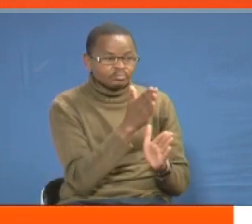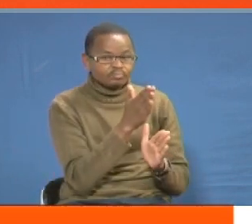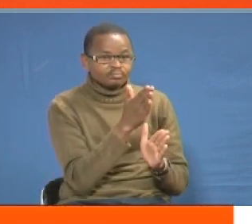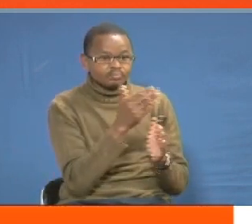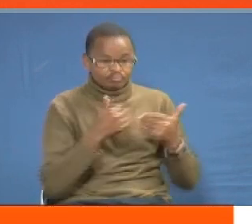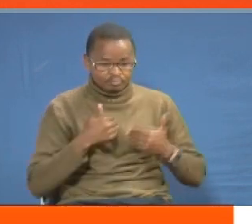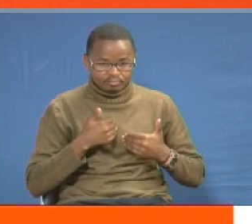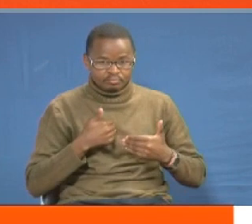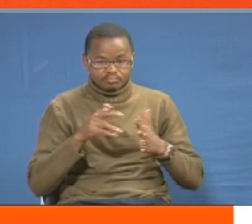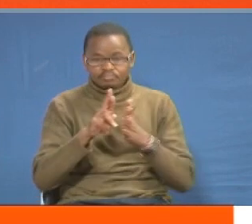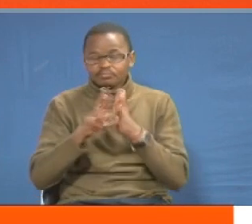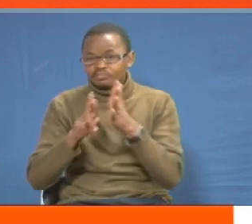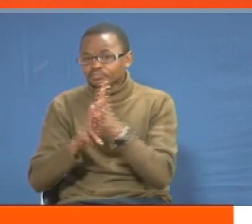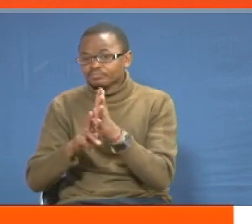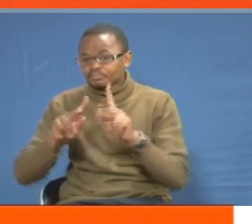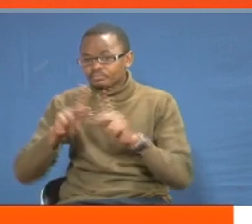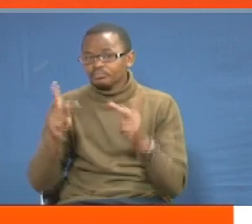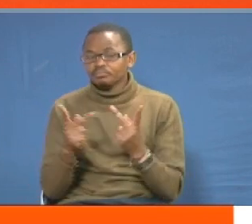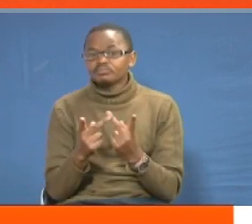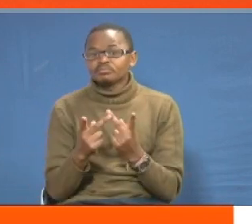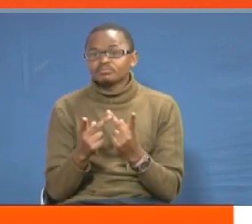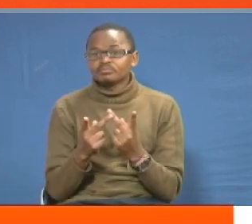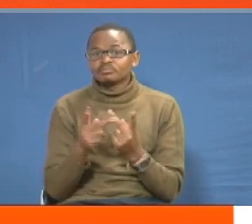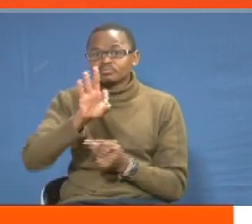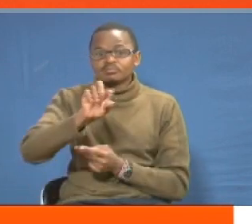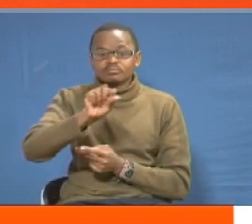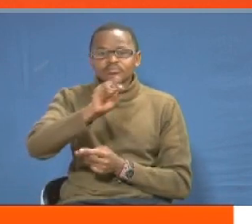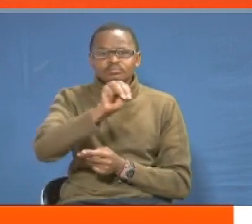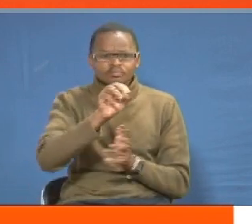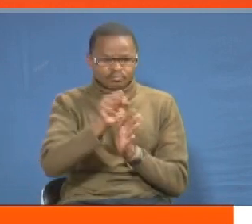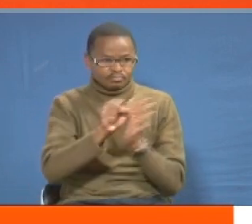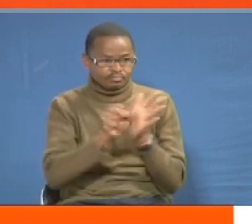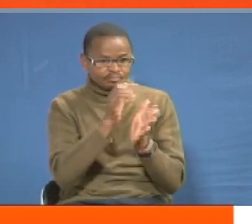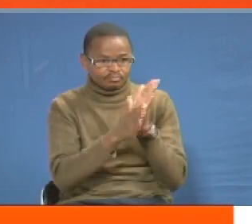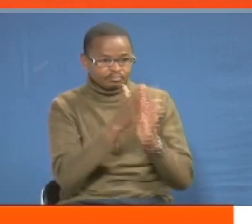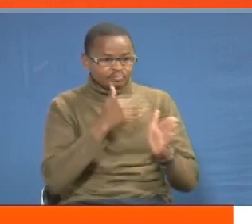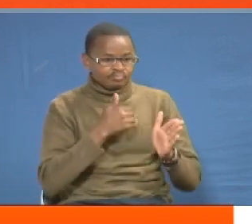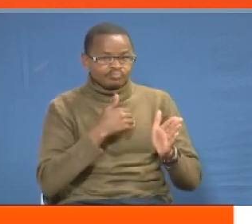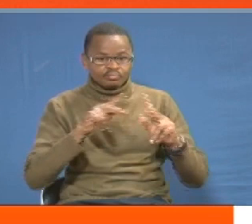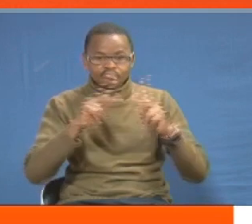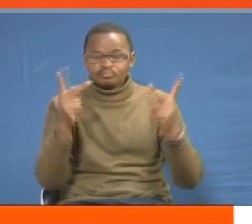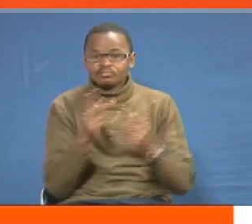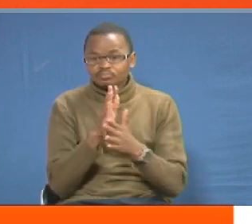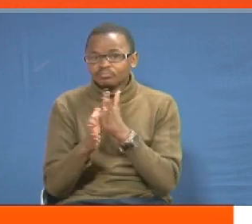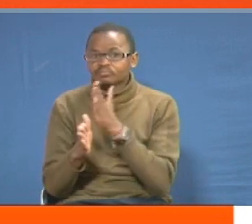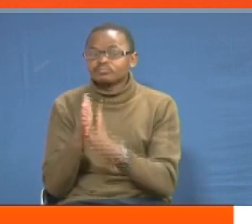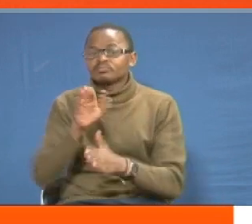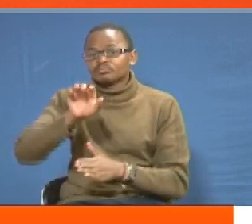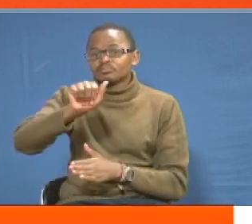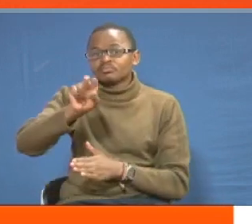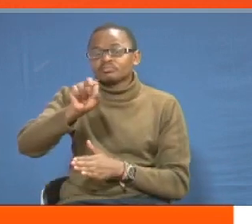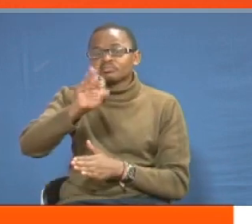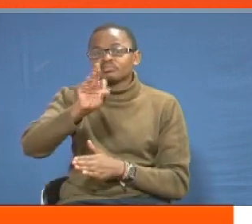despite having legislation in place, the Anti-FGM Act, despite having it in place, despite having